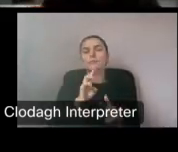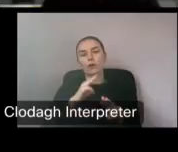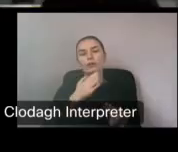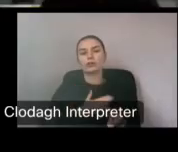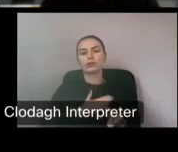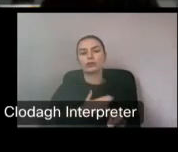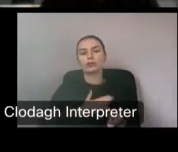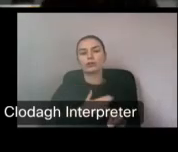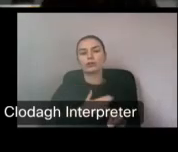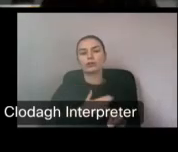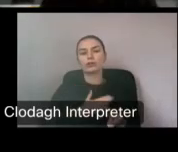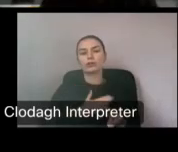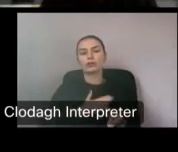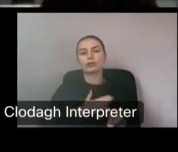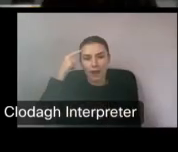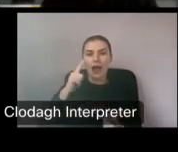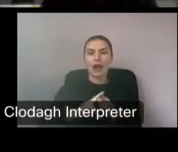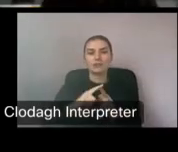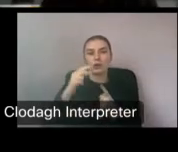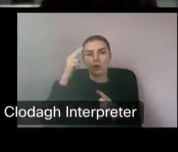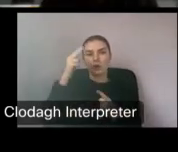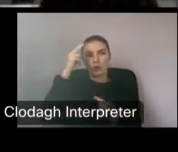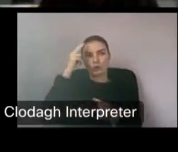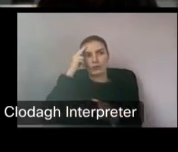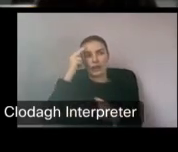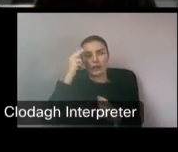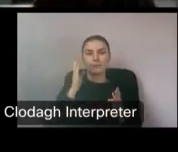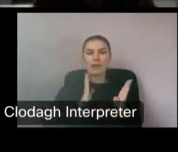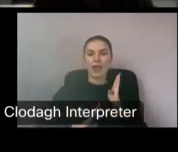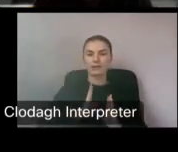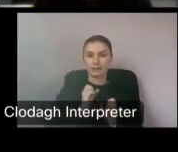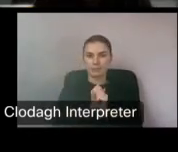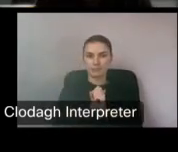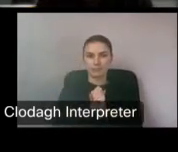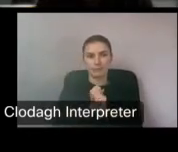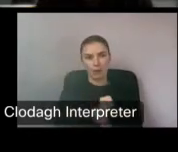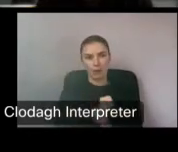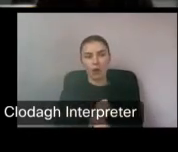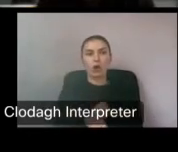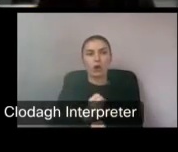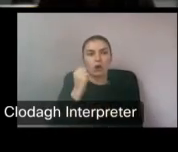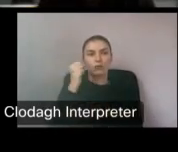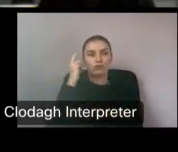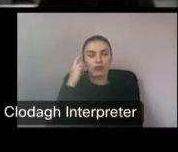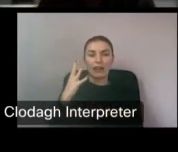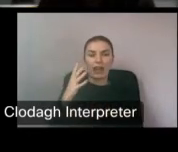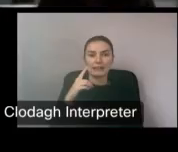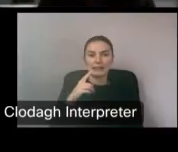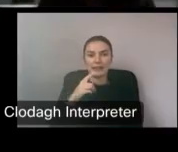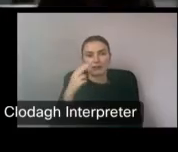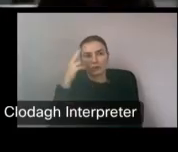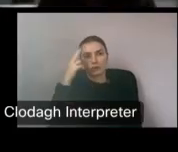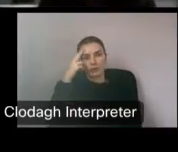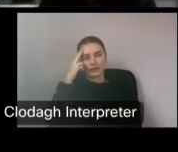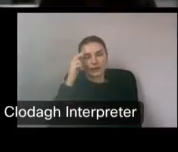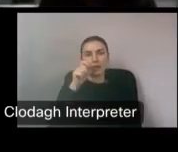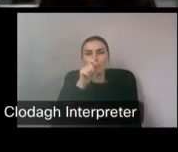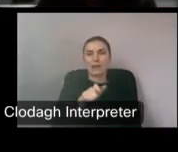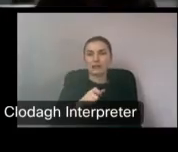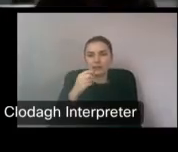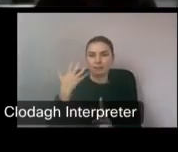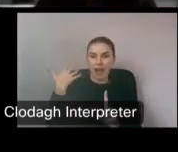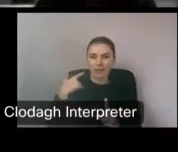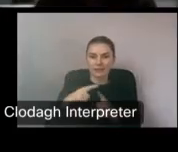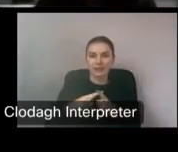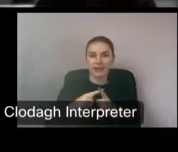just understanding behaviors. It's about realizing the widespread impact of trauma and understanding a patient's paths for recovery. It's about